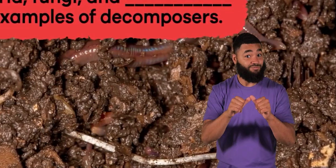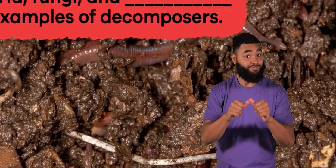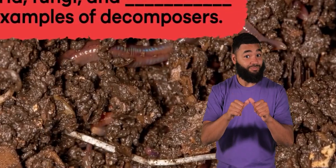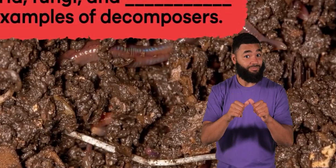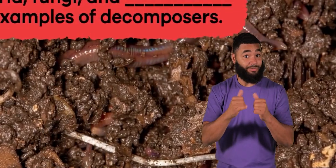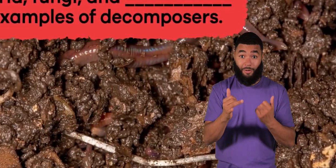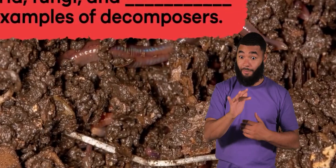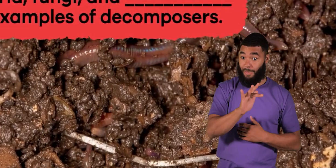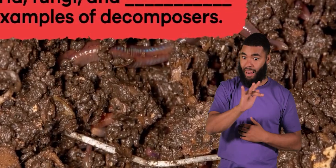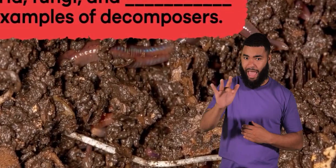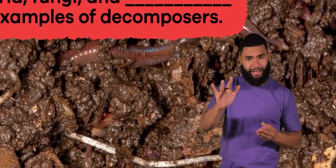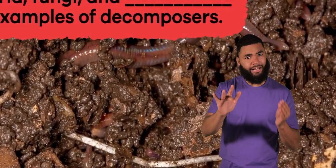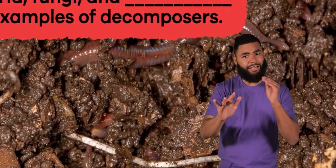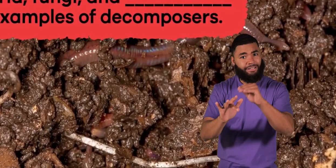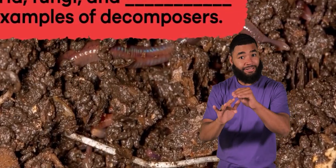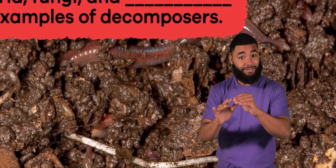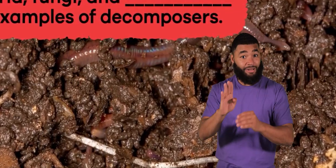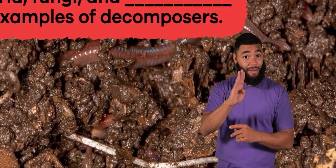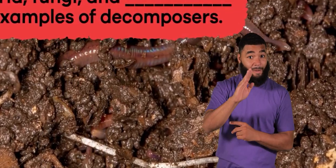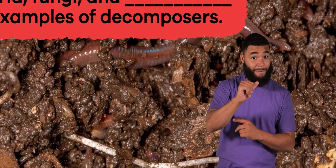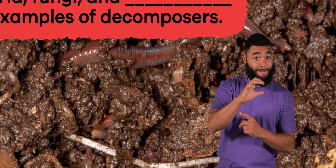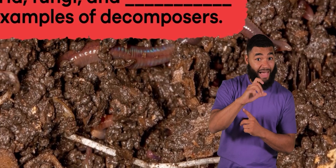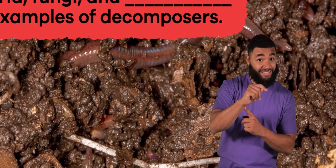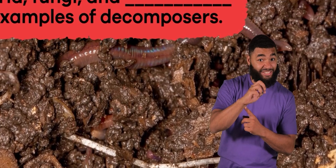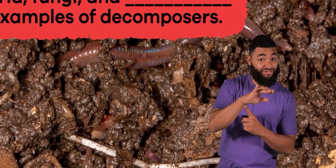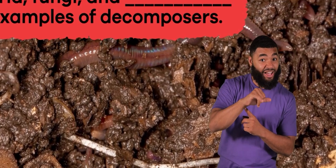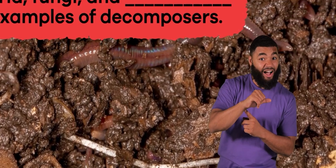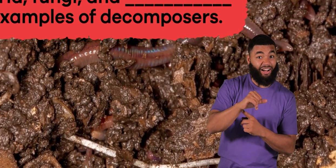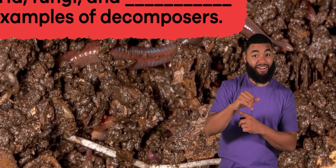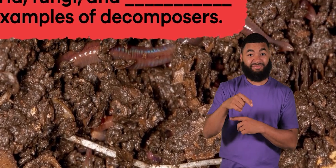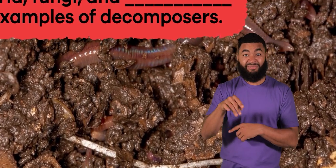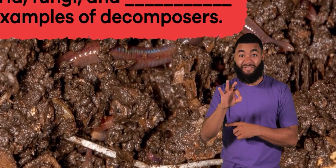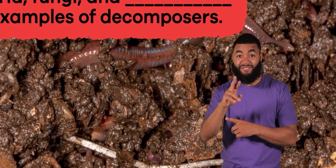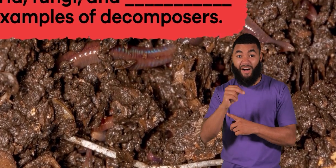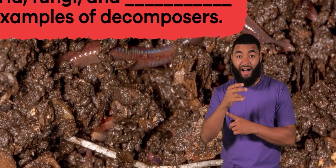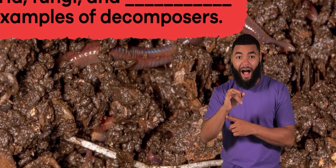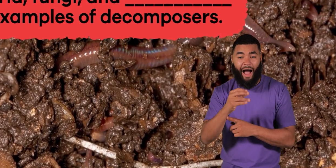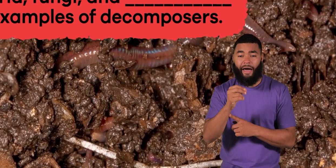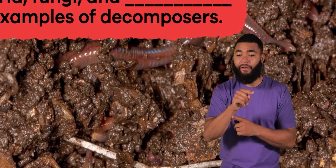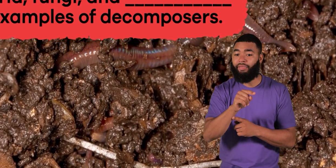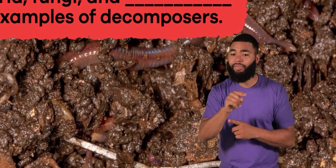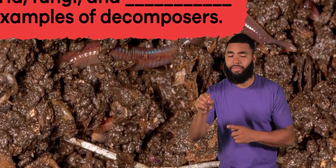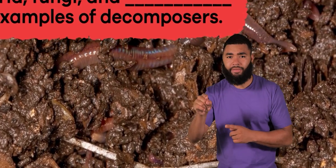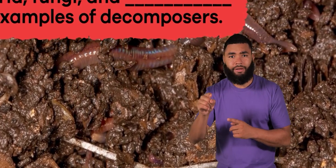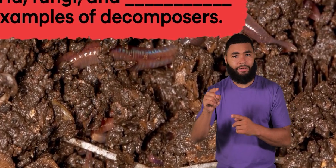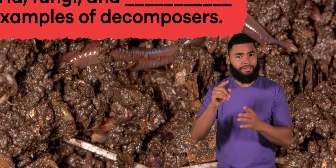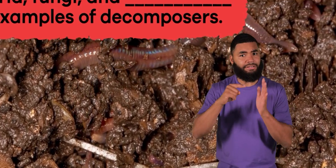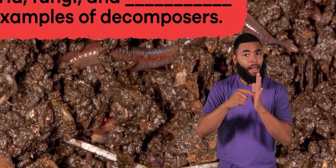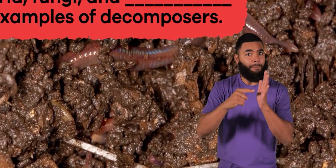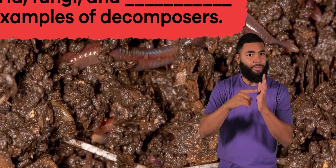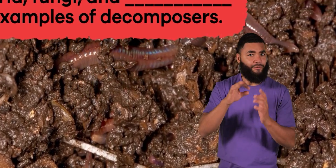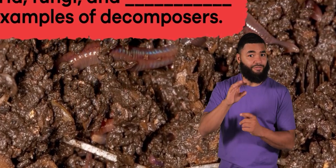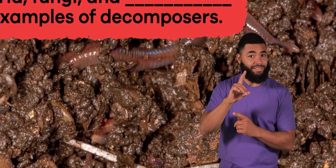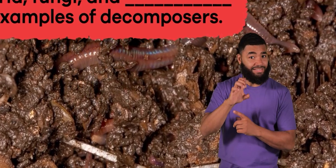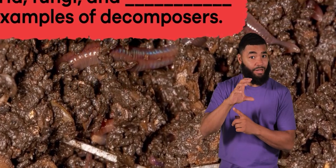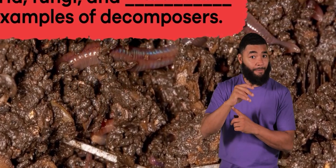Fill in the blank. Bacteria, fungi, and blank are examples of decomposers.